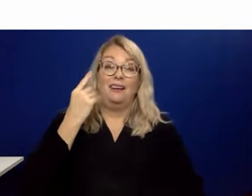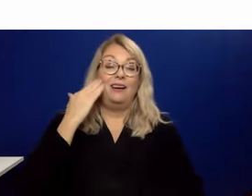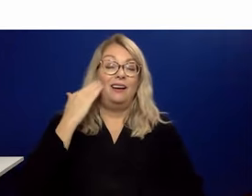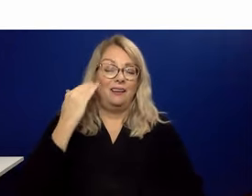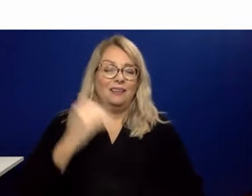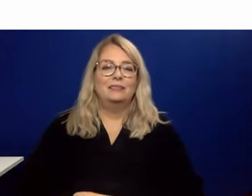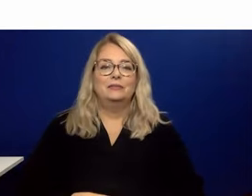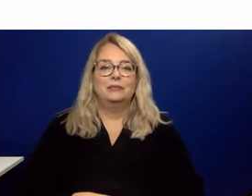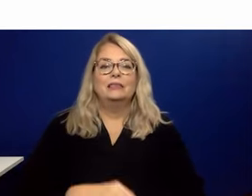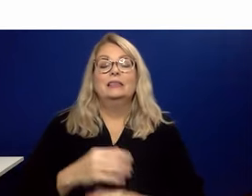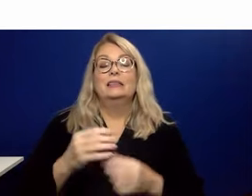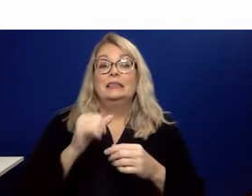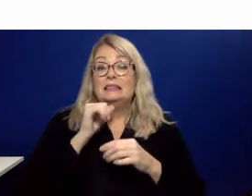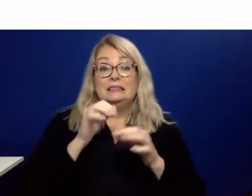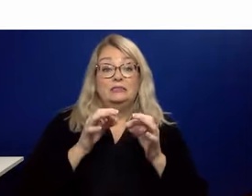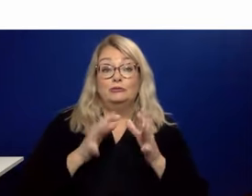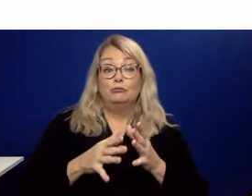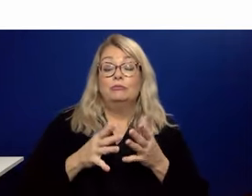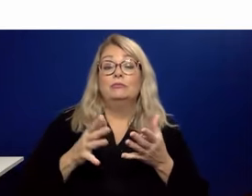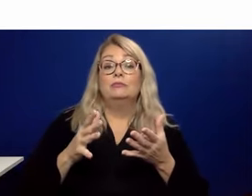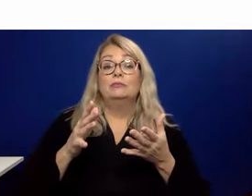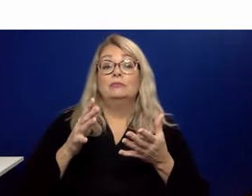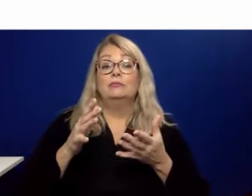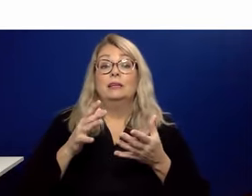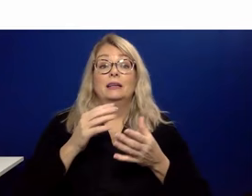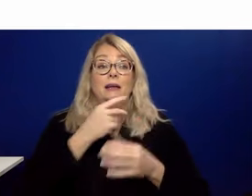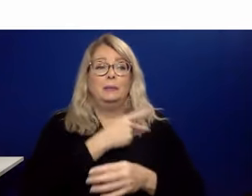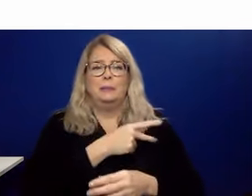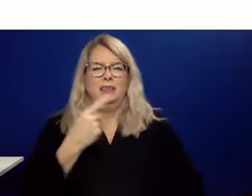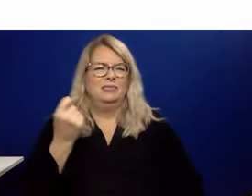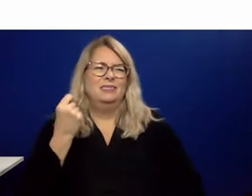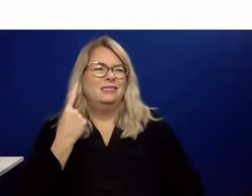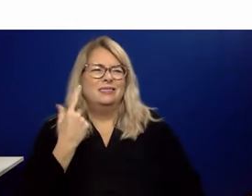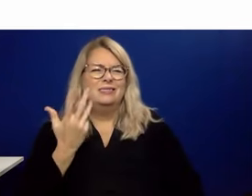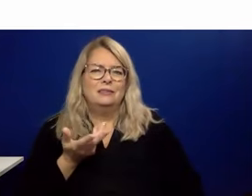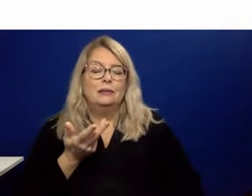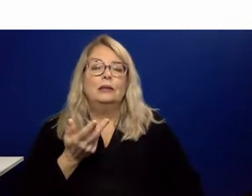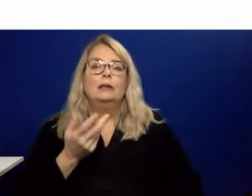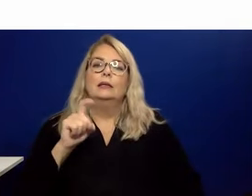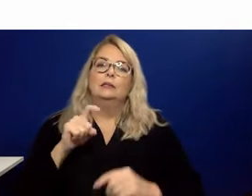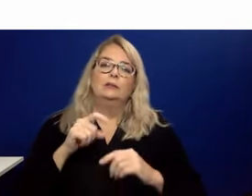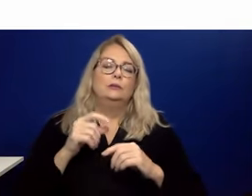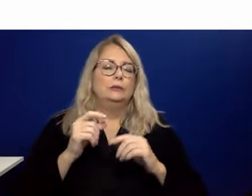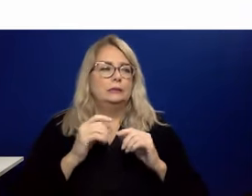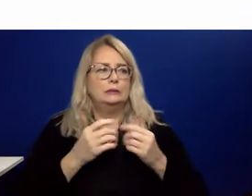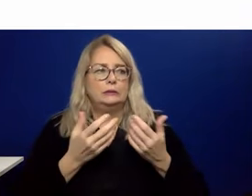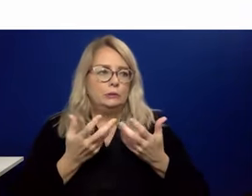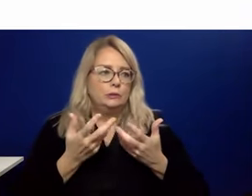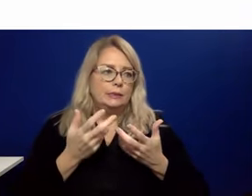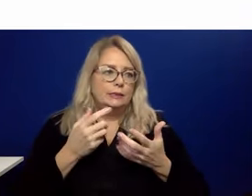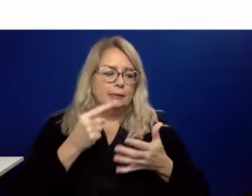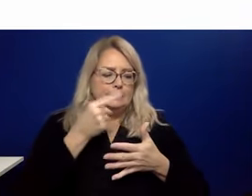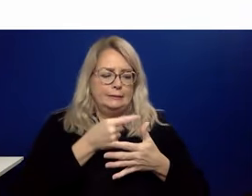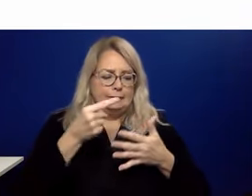an interpreter. It was just that the patient didn't know what she was getting at. You've just got to keep spinning it around.